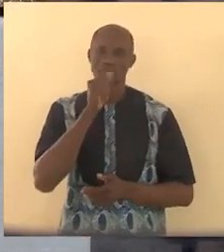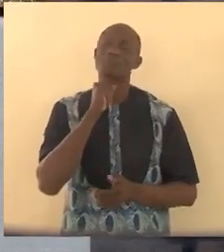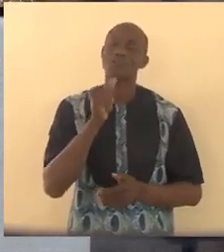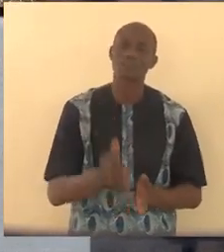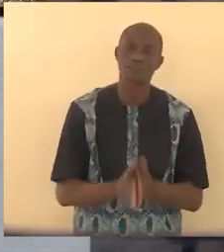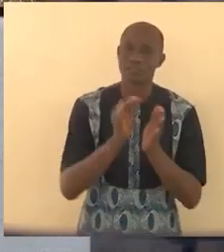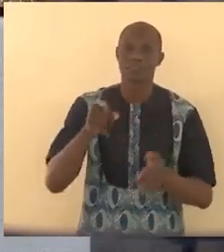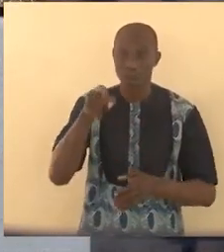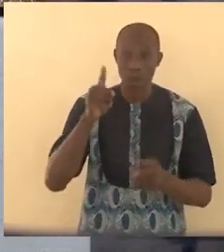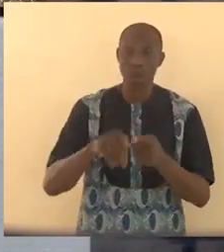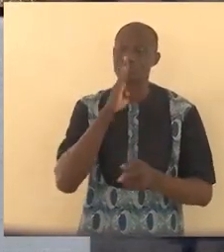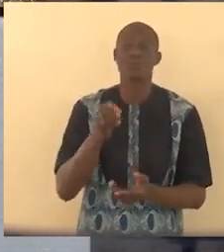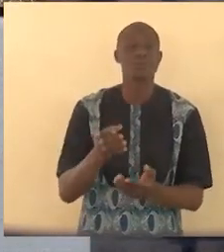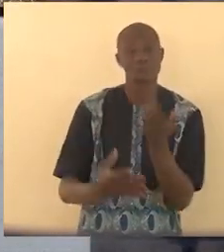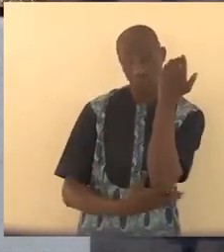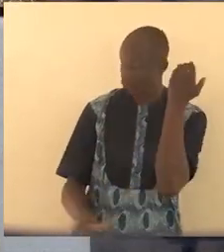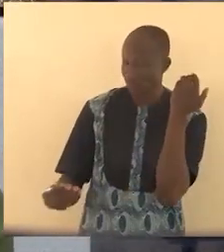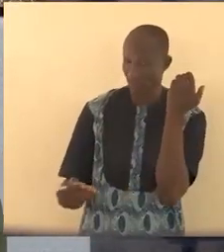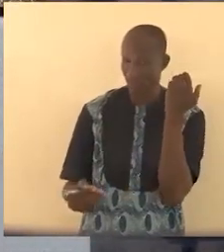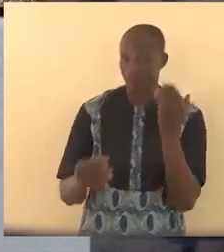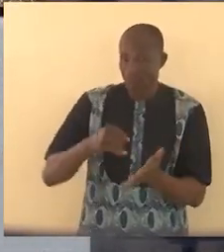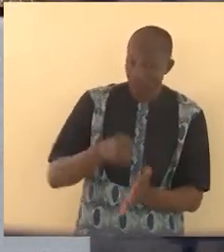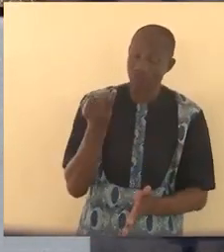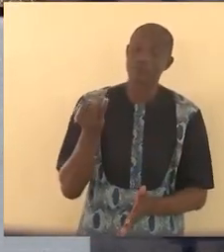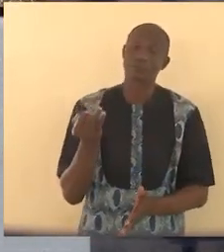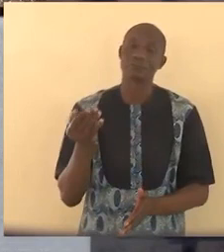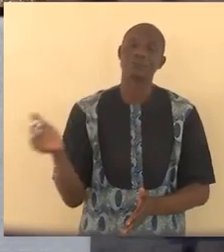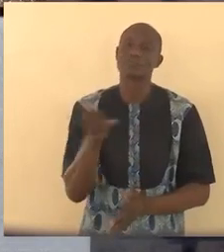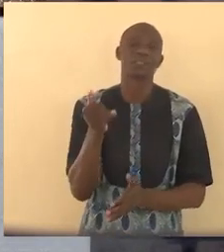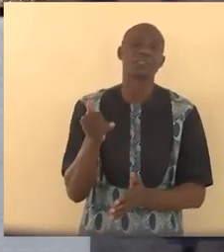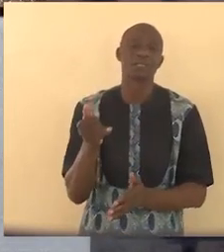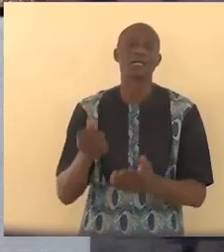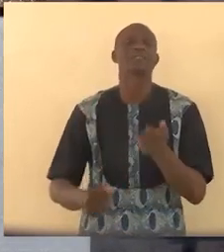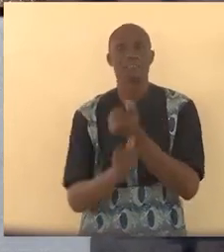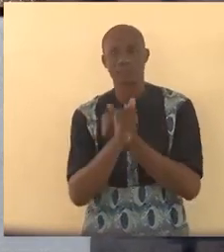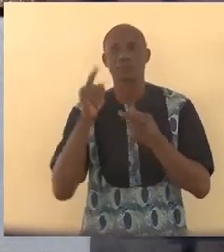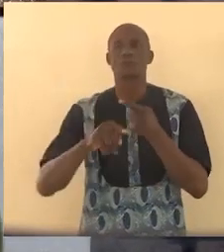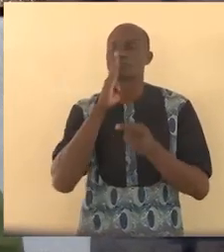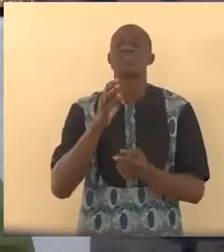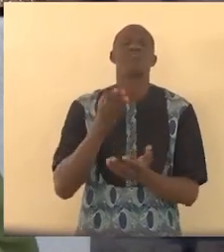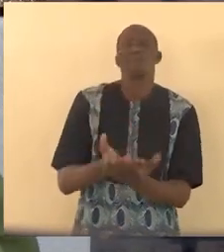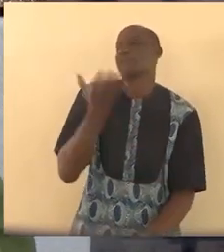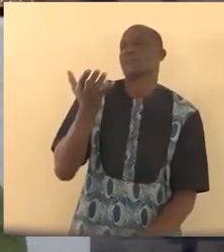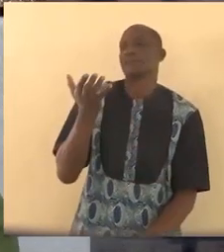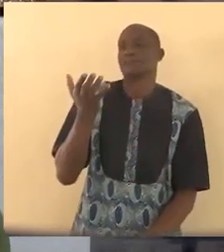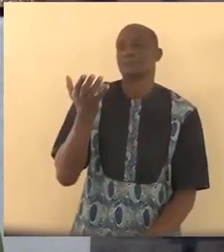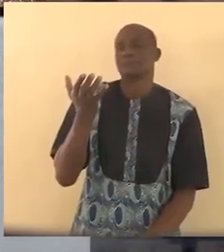I'm not asking you to be poor. I'm just saying that there are hazards to being rich.